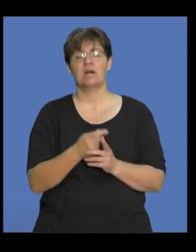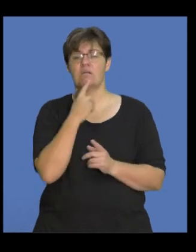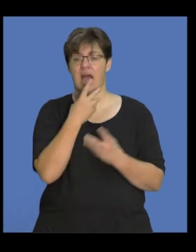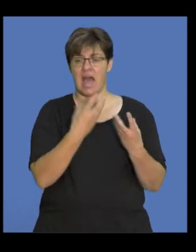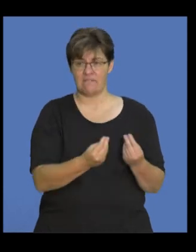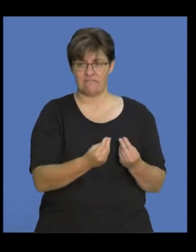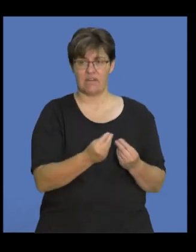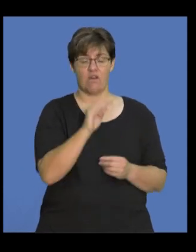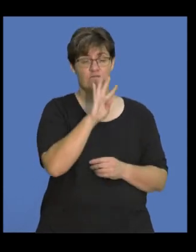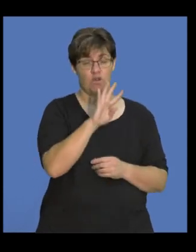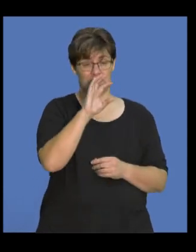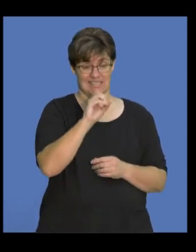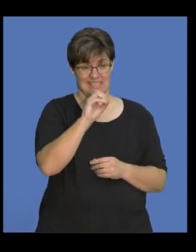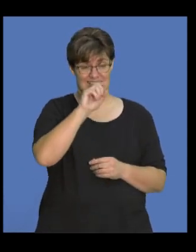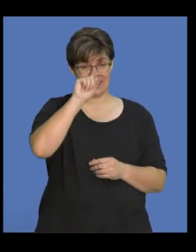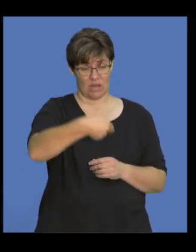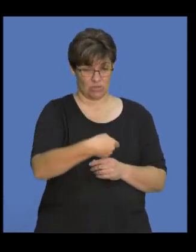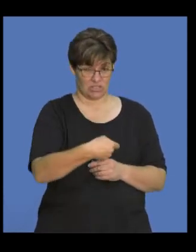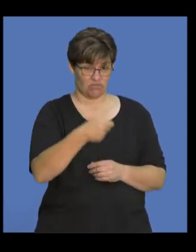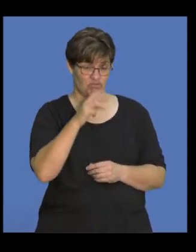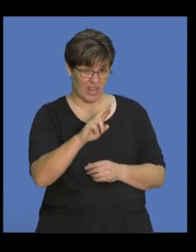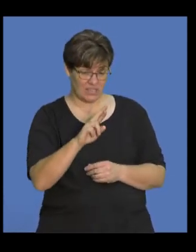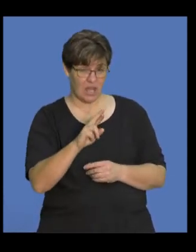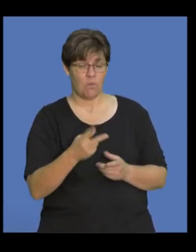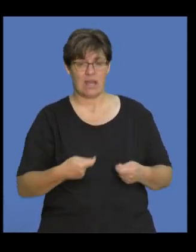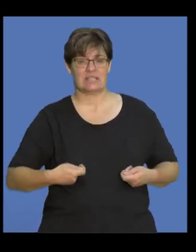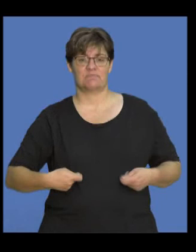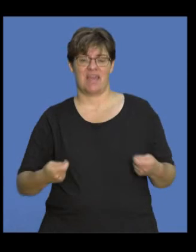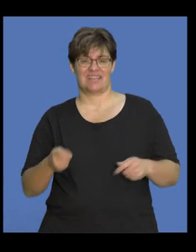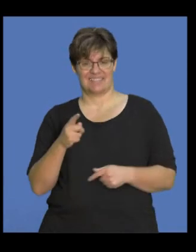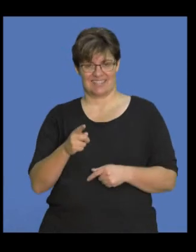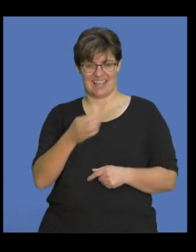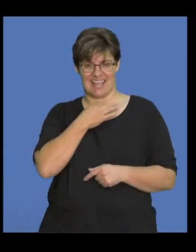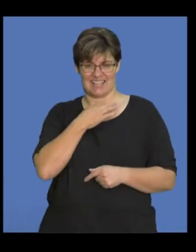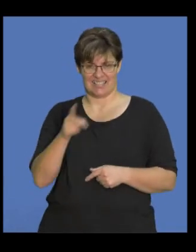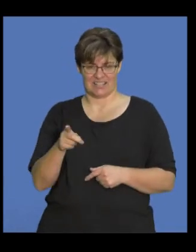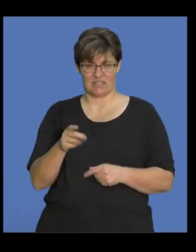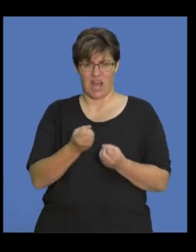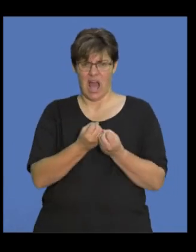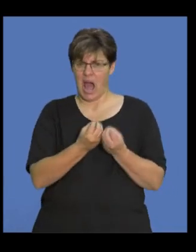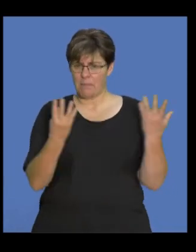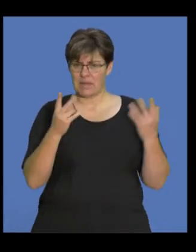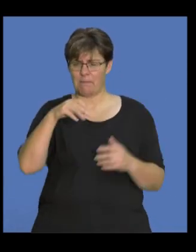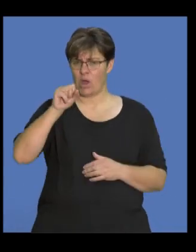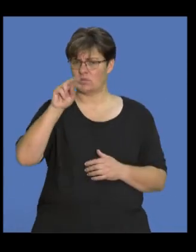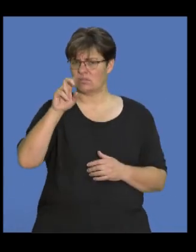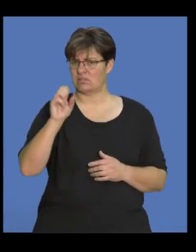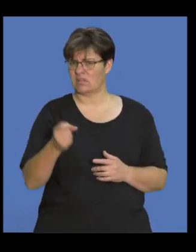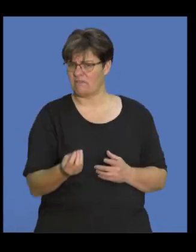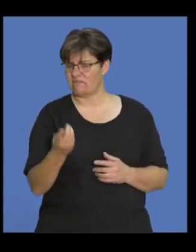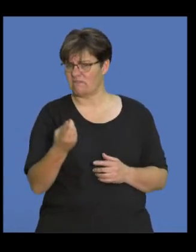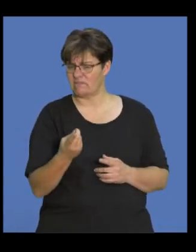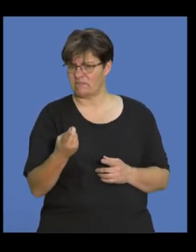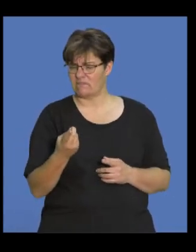has 40,000 rands to spend in the UK. How many pounds does she then have